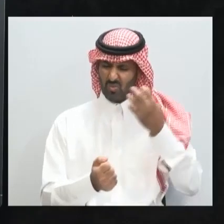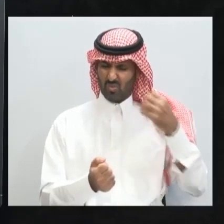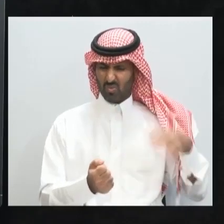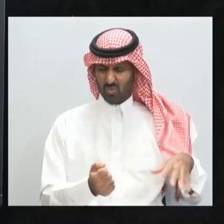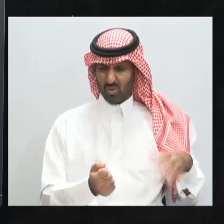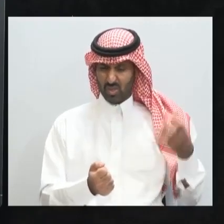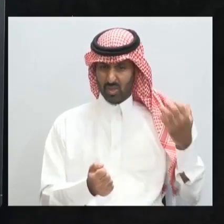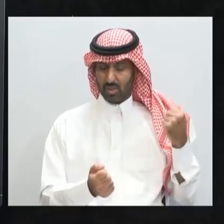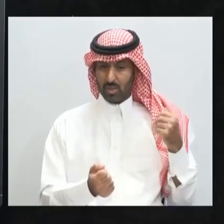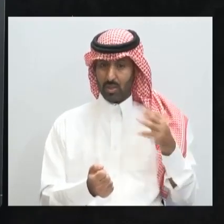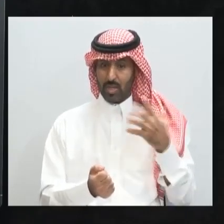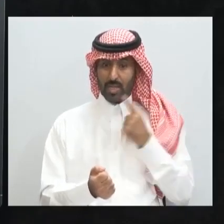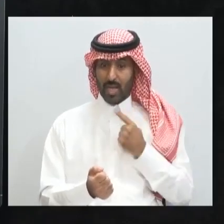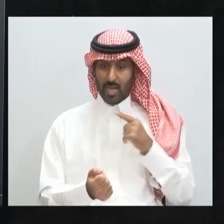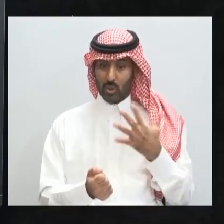need another.